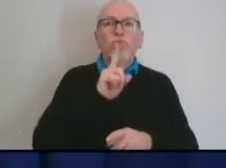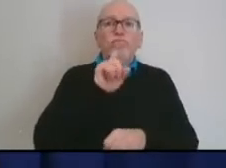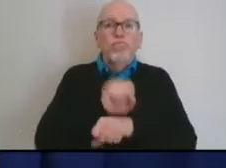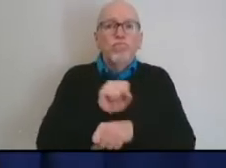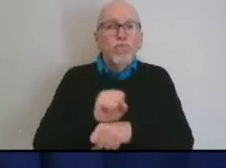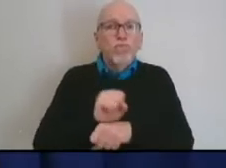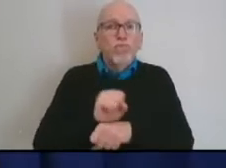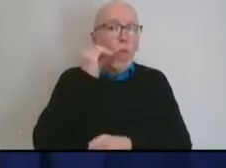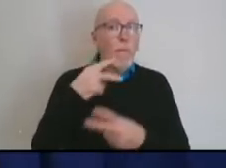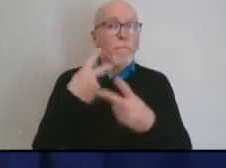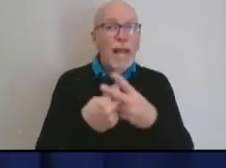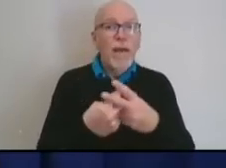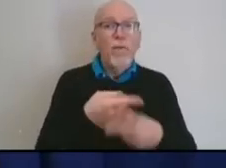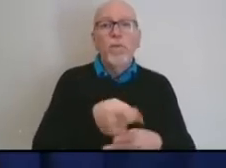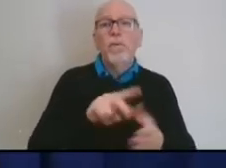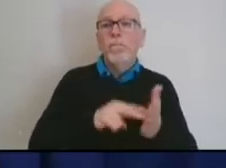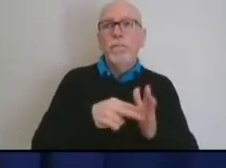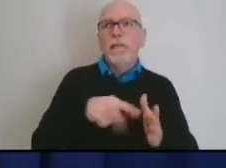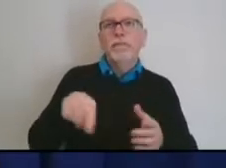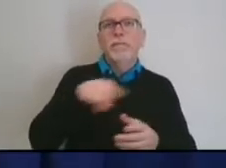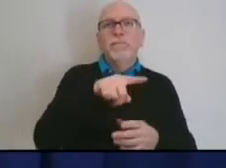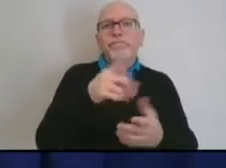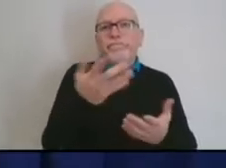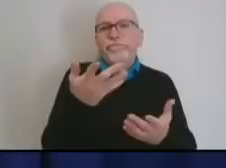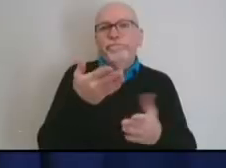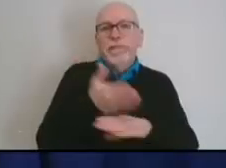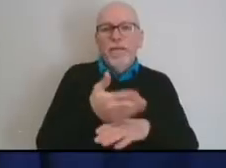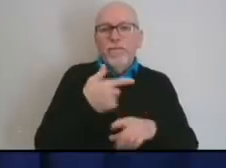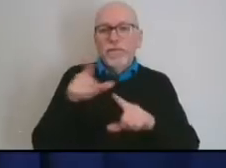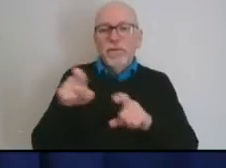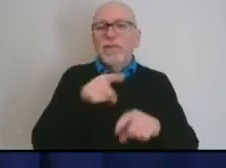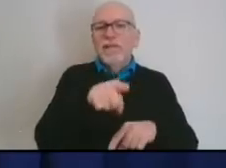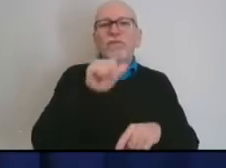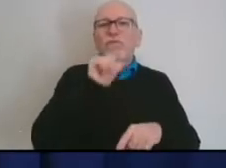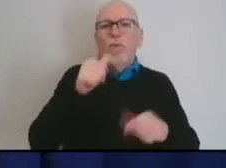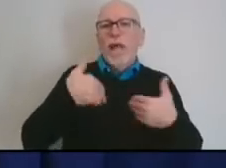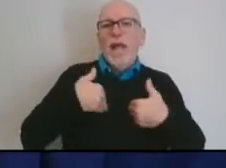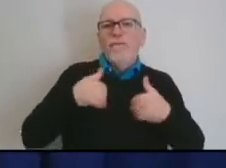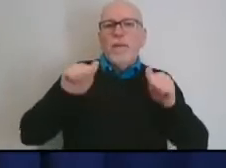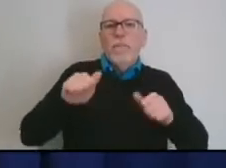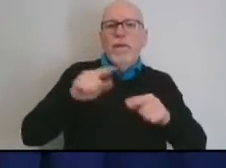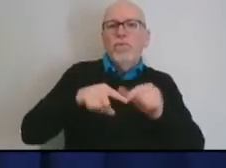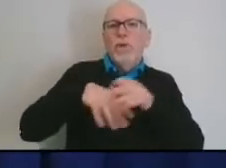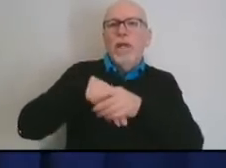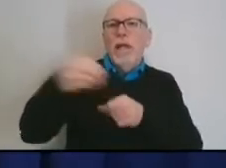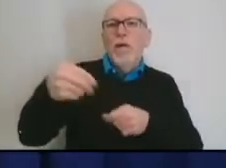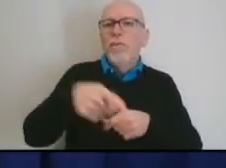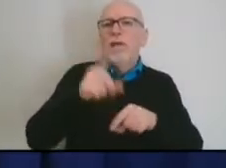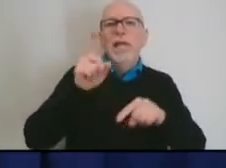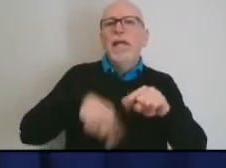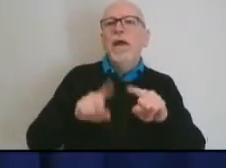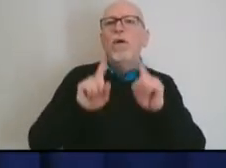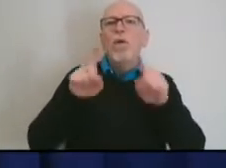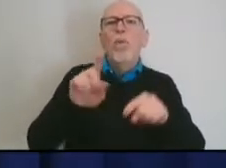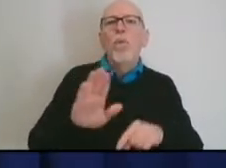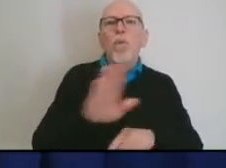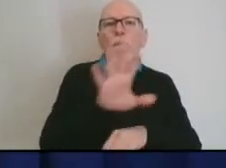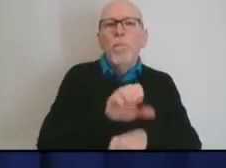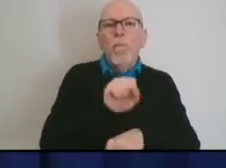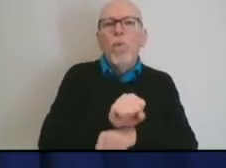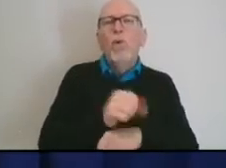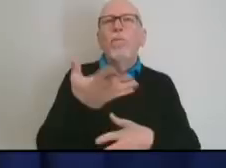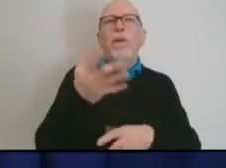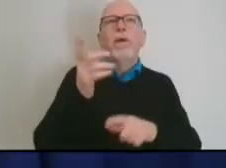homebound, meaning that they really, after a series of questions, don't have the ability to get out. They don't even really go out to their appointments to